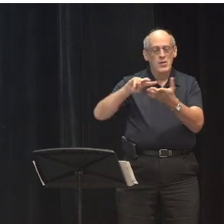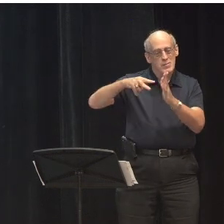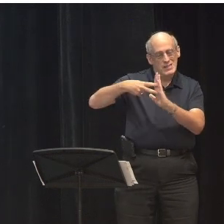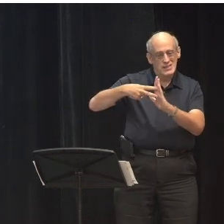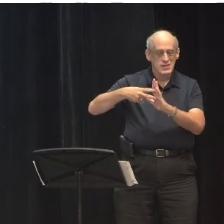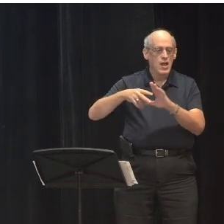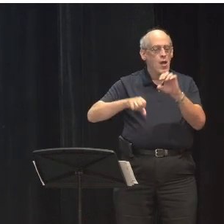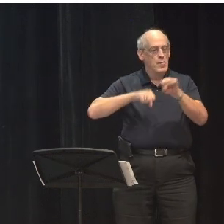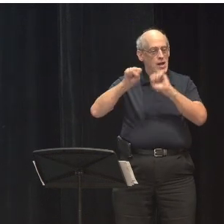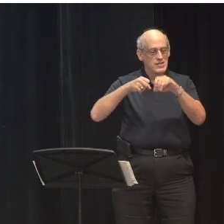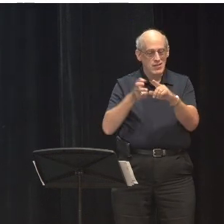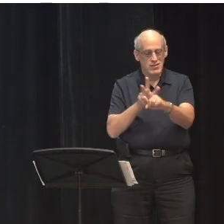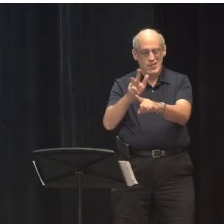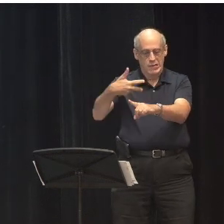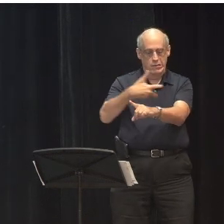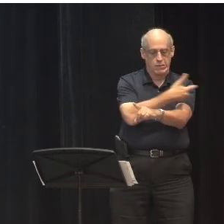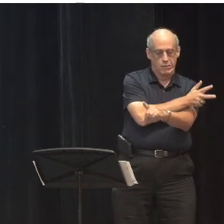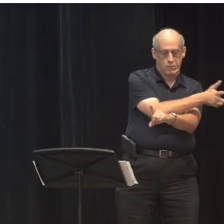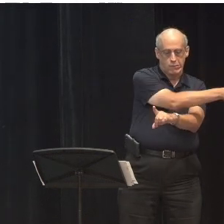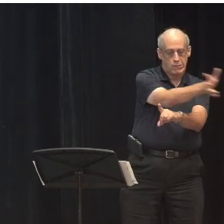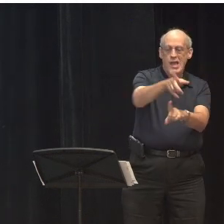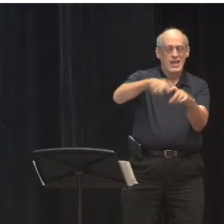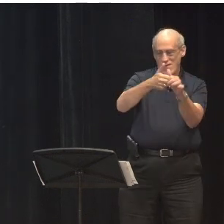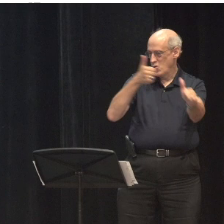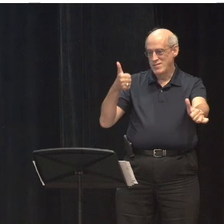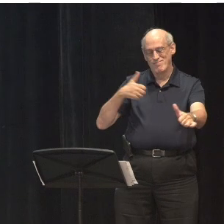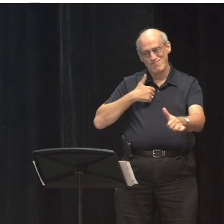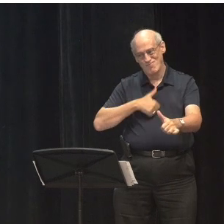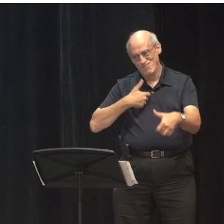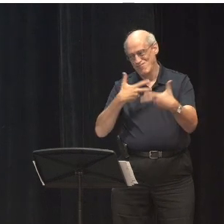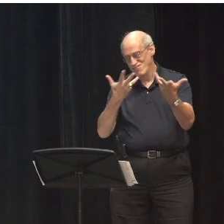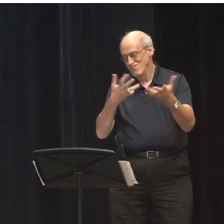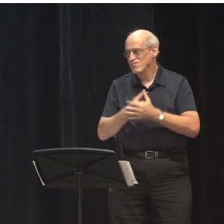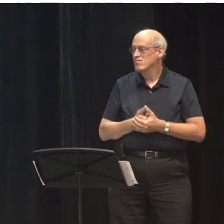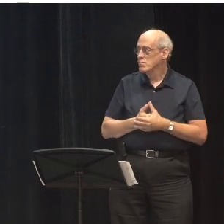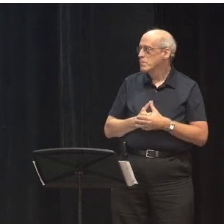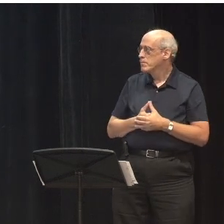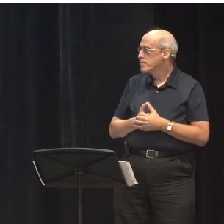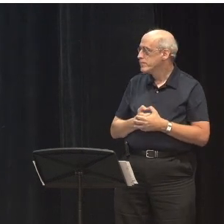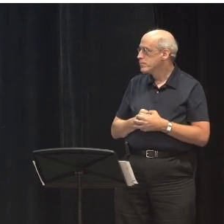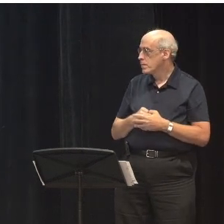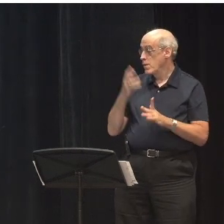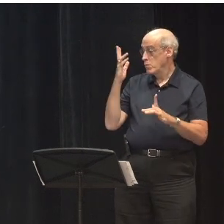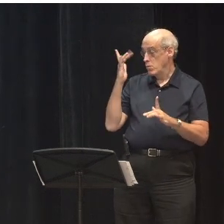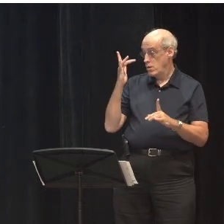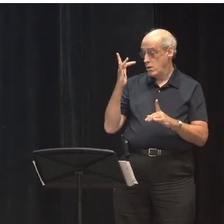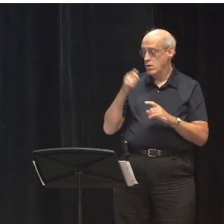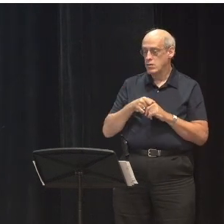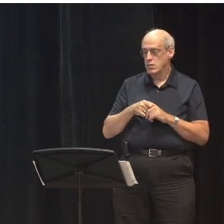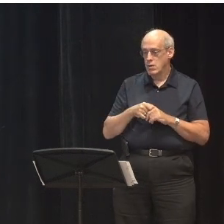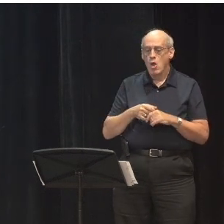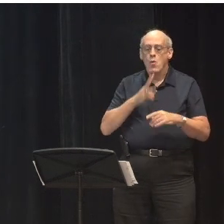of bicyclists that is unavoidable, and that's a significant impact due to the loss of